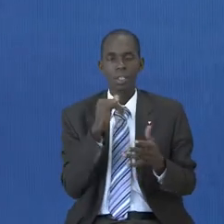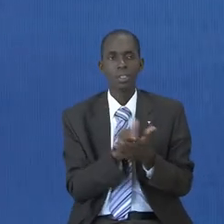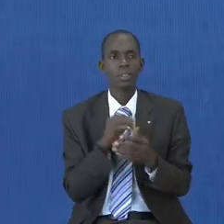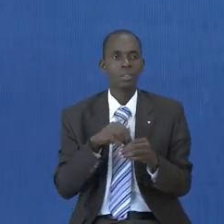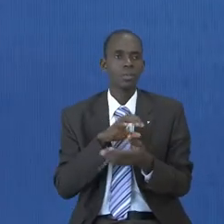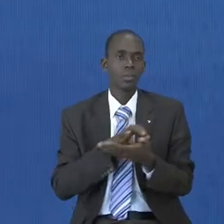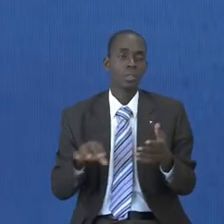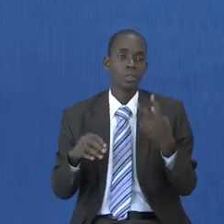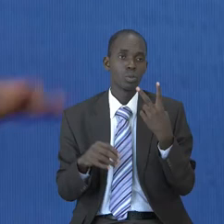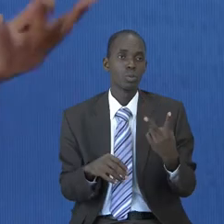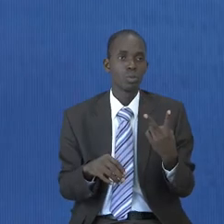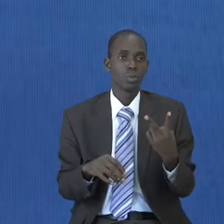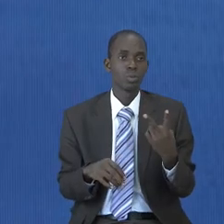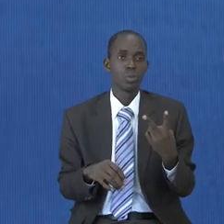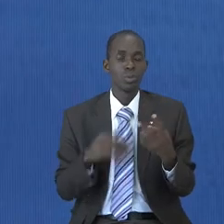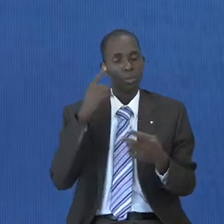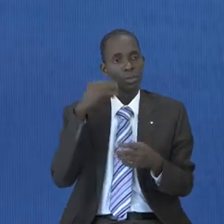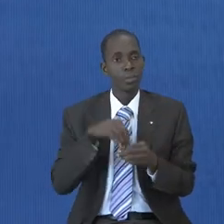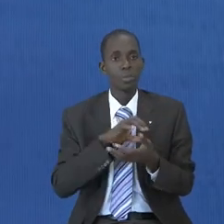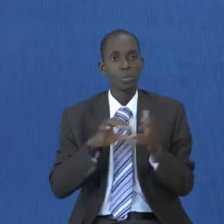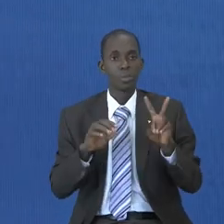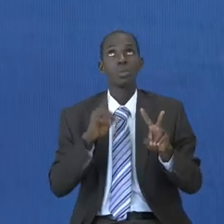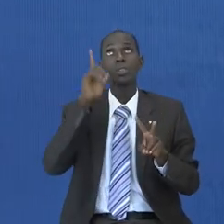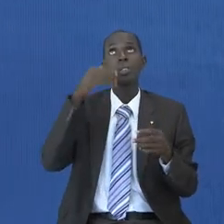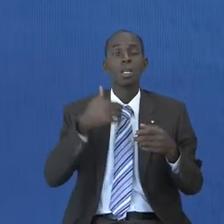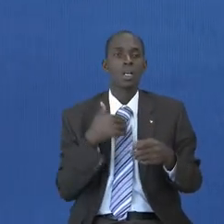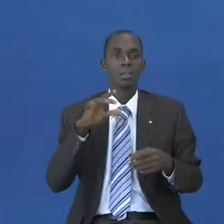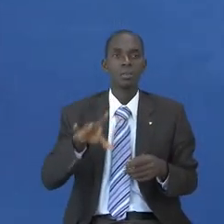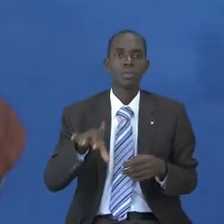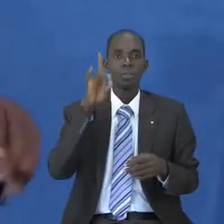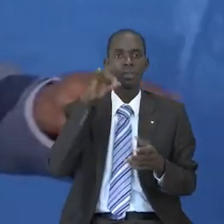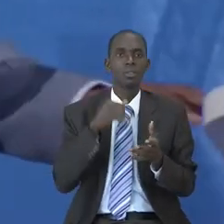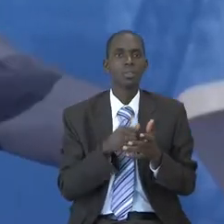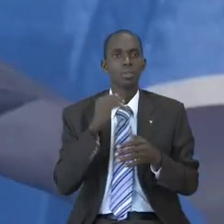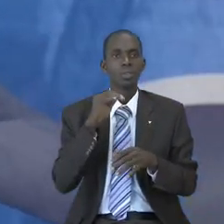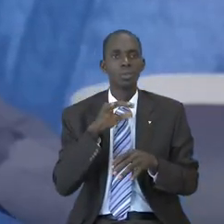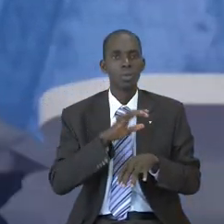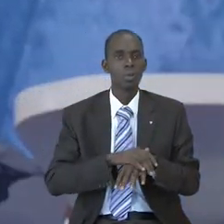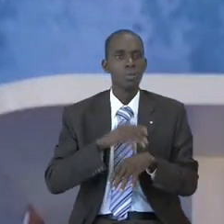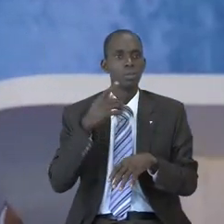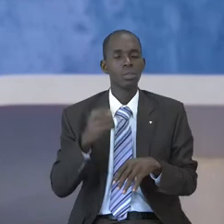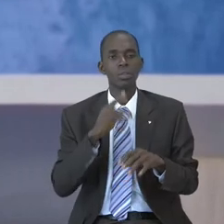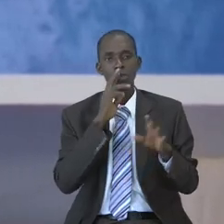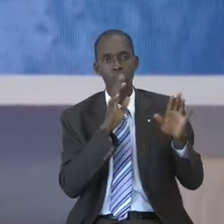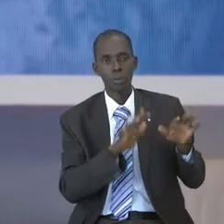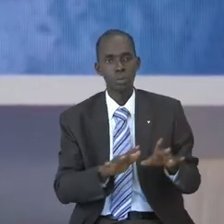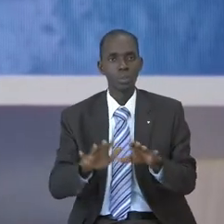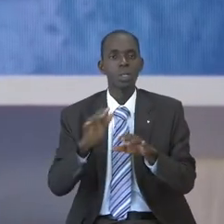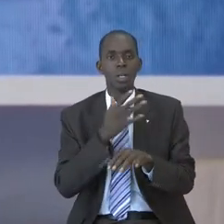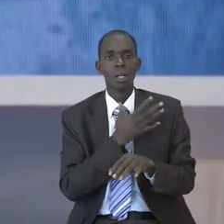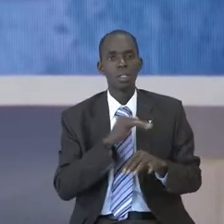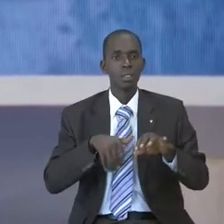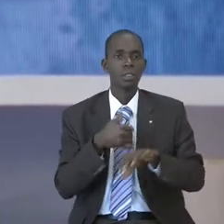for he has founded it upon the seas and established it upon